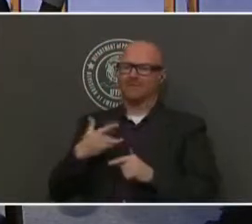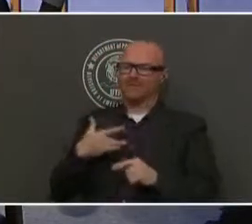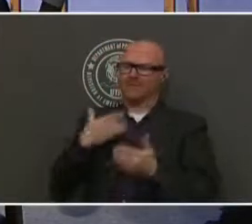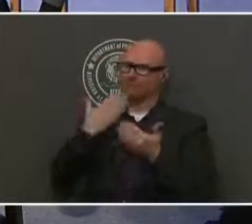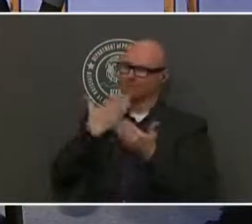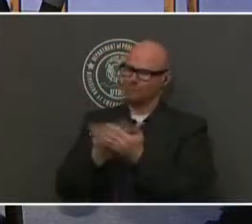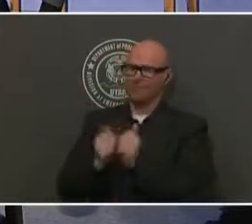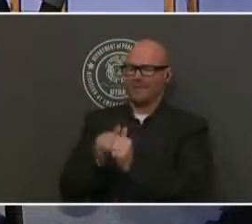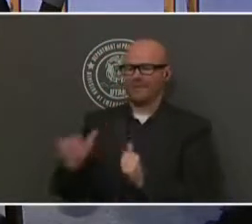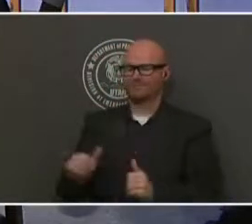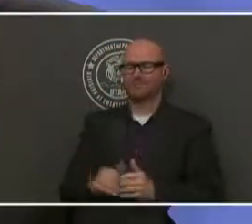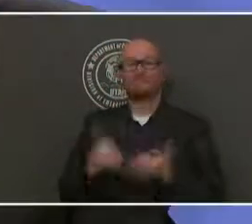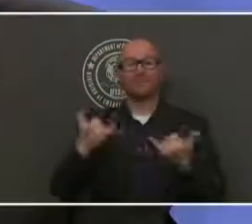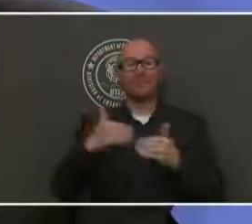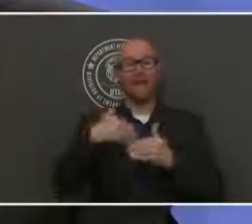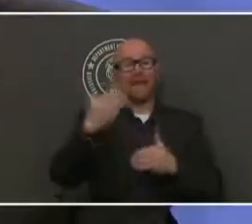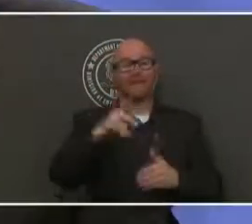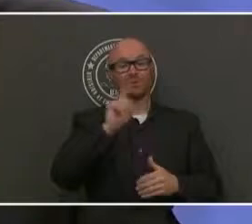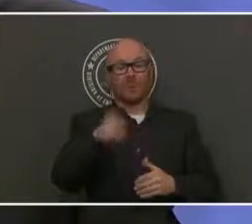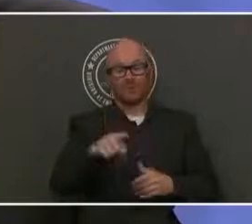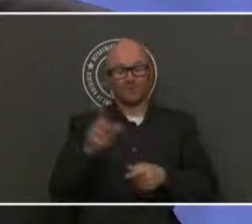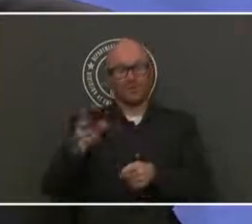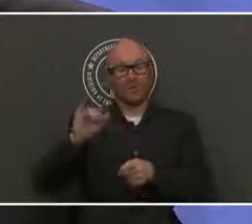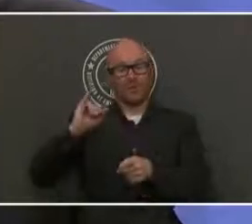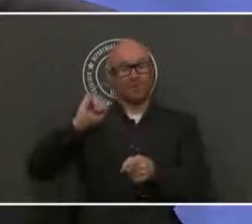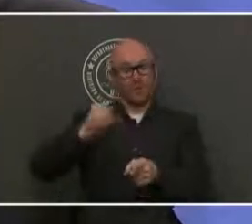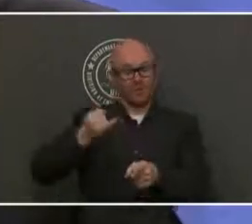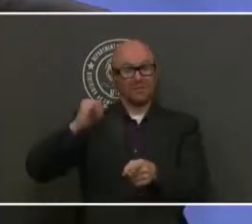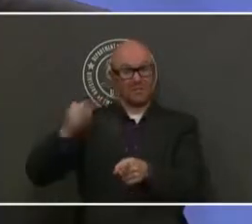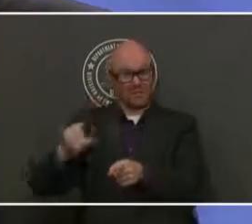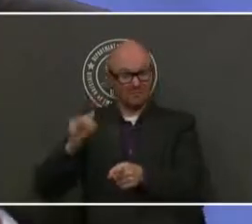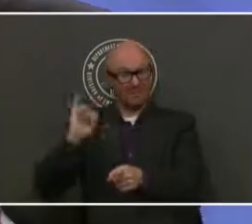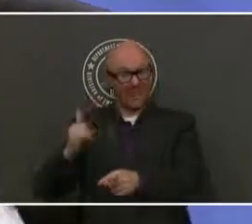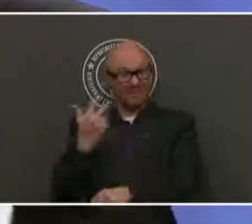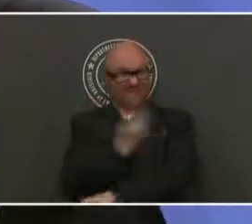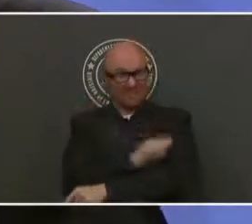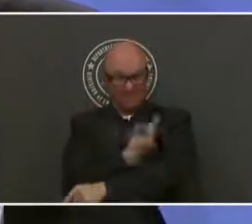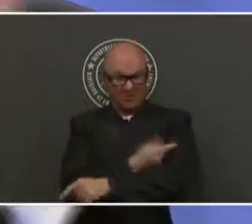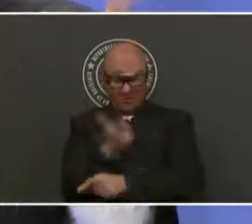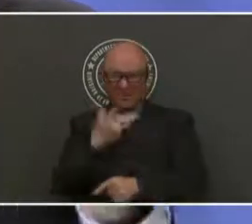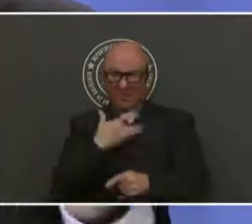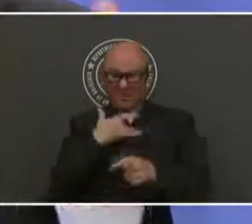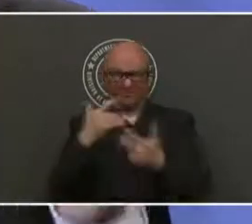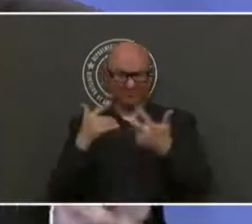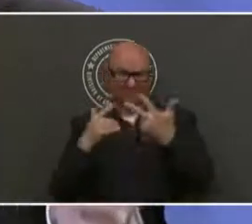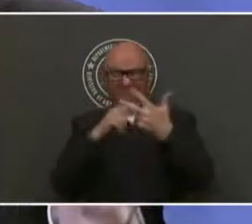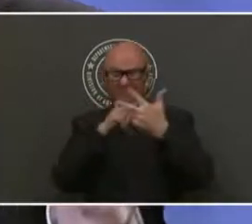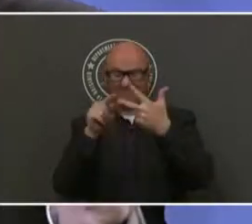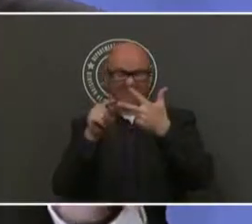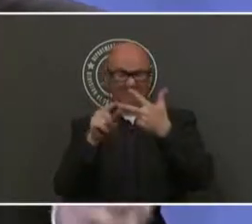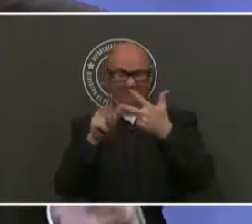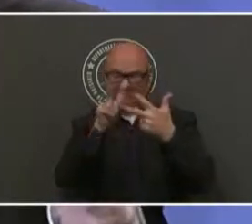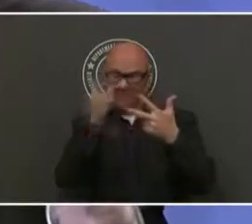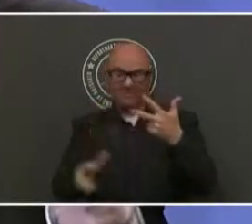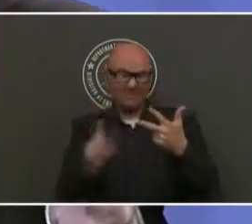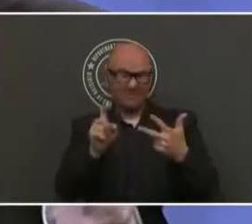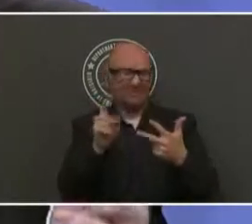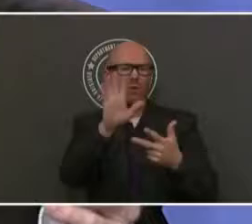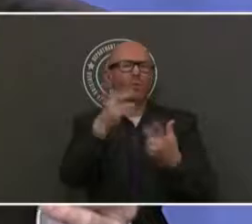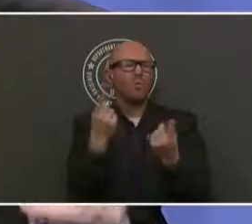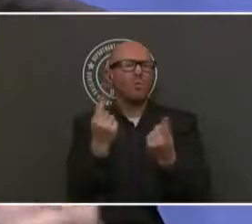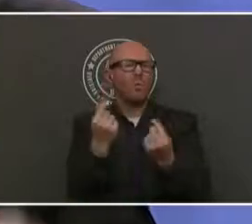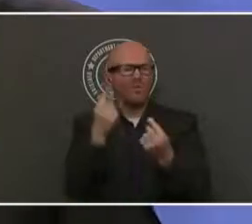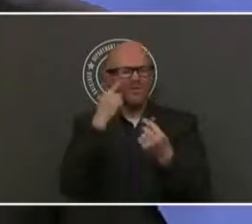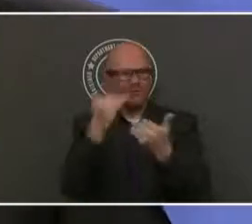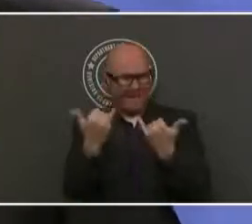Johnson & Johnson vaccine an inferior vaccine, and what do you think how should the state proceed in terms of administering